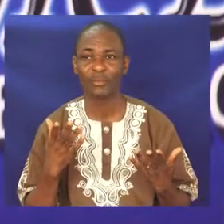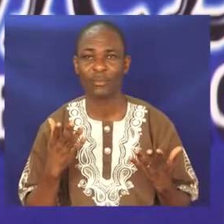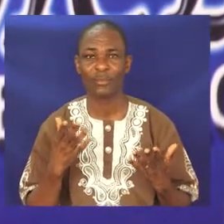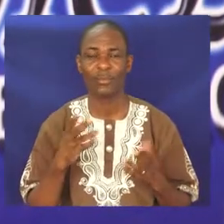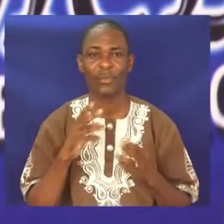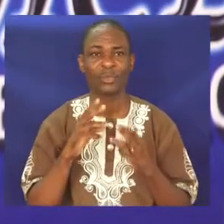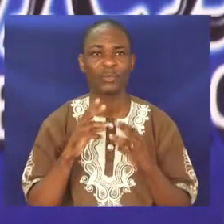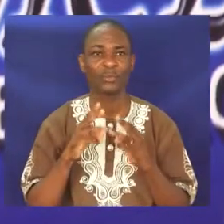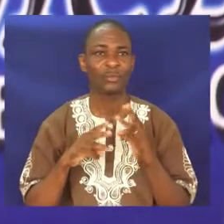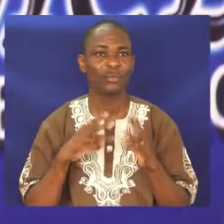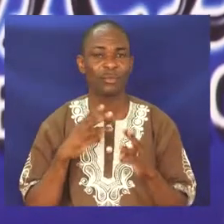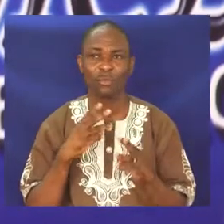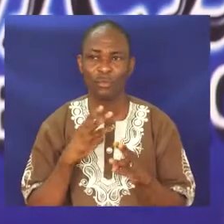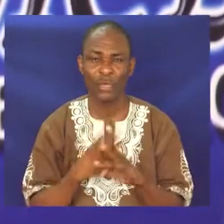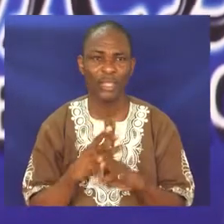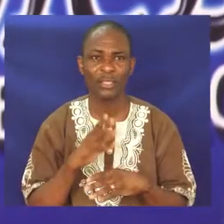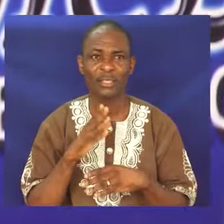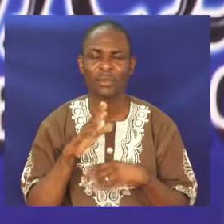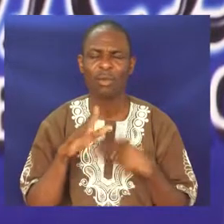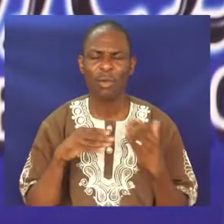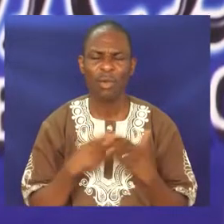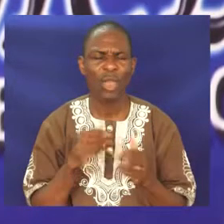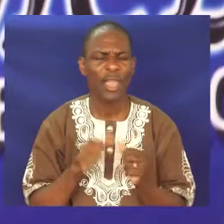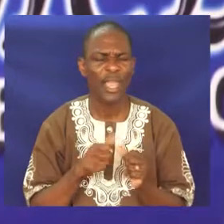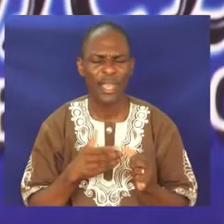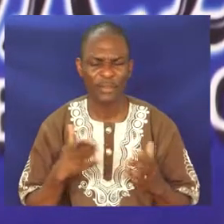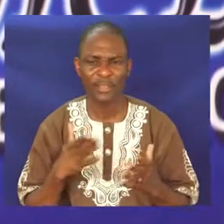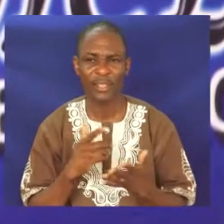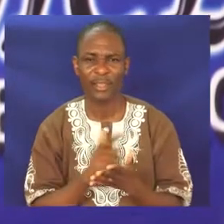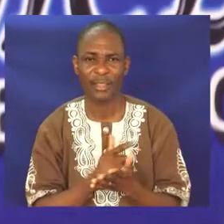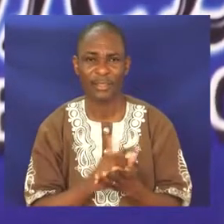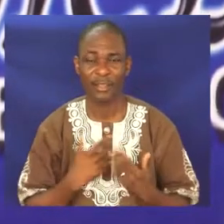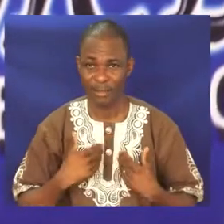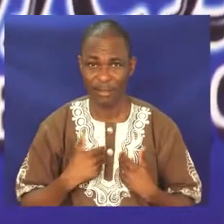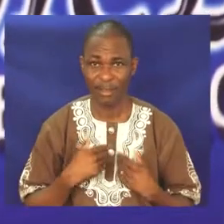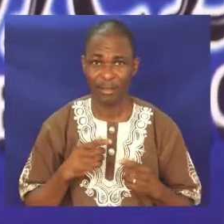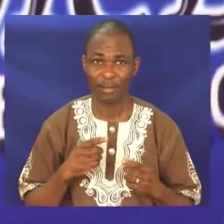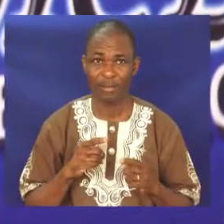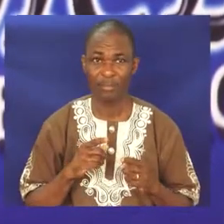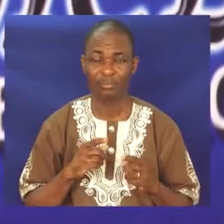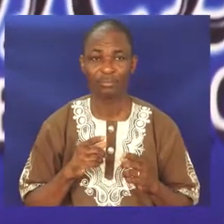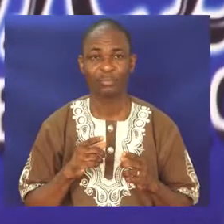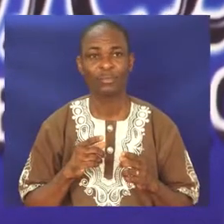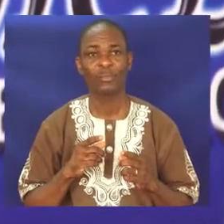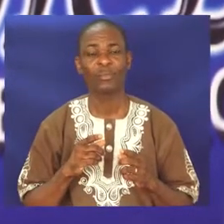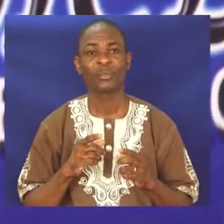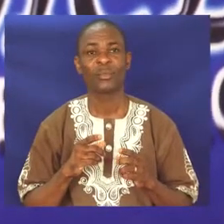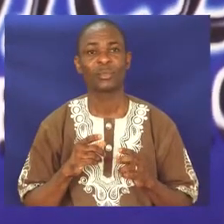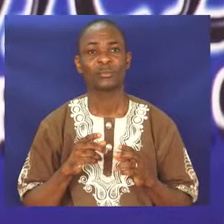no ewo na ho ofe nanso nye nipa nyina ene ehu enti wo awuhu